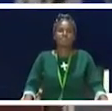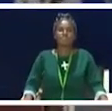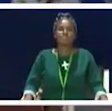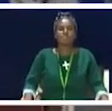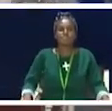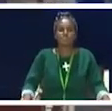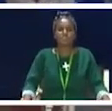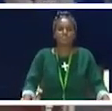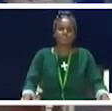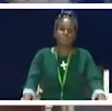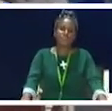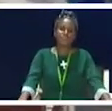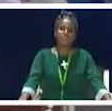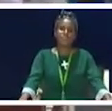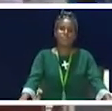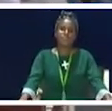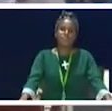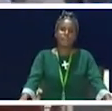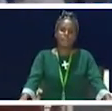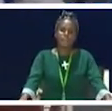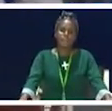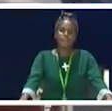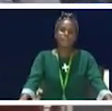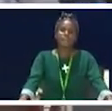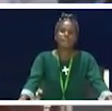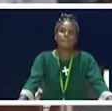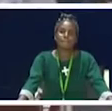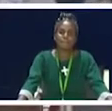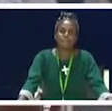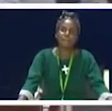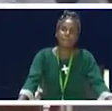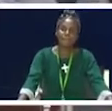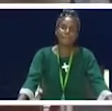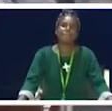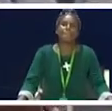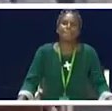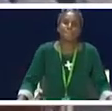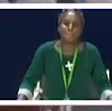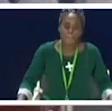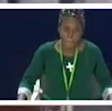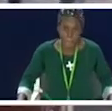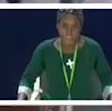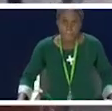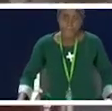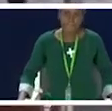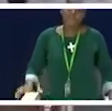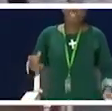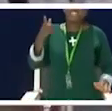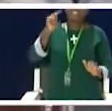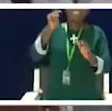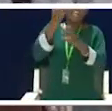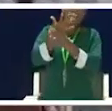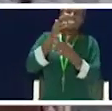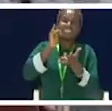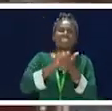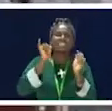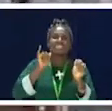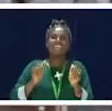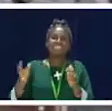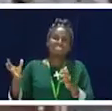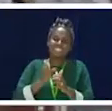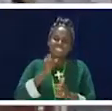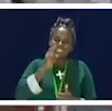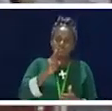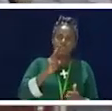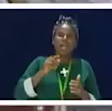that hand that can take you above the level you ever imagined, that hand that can